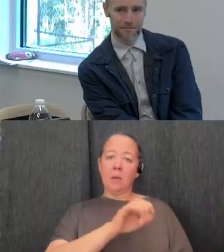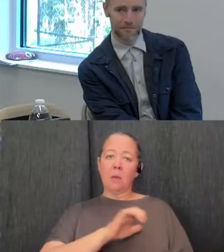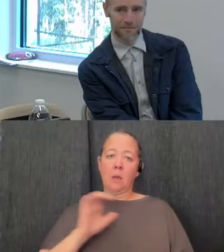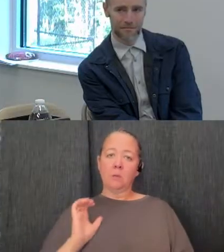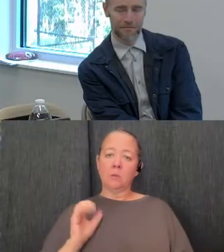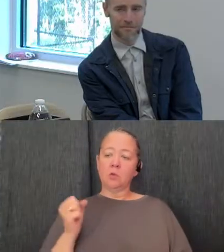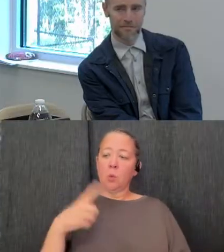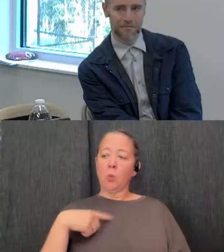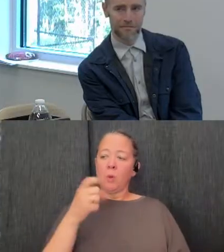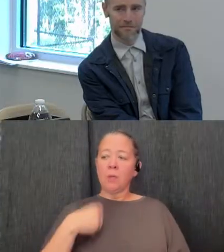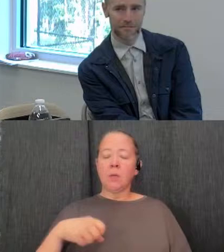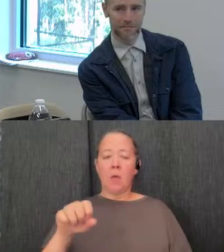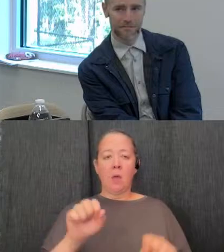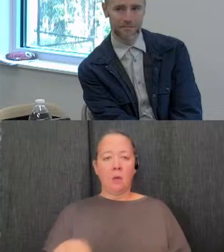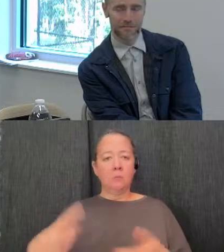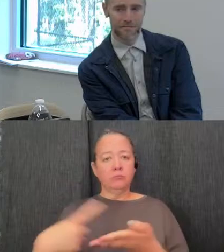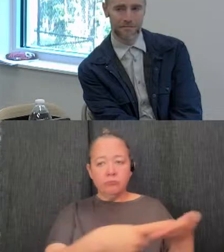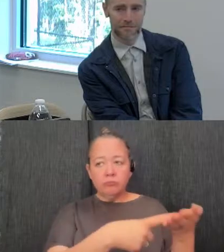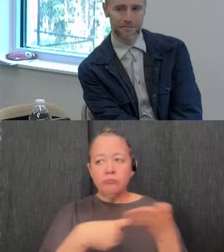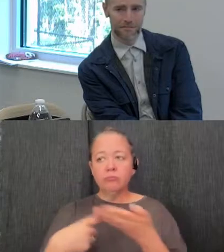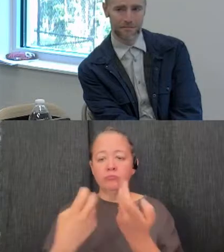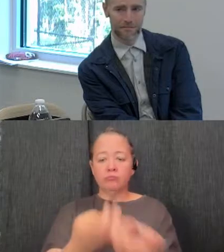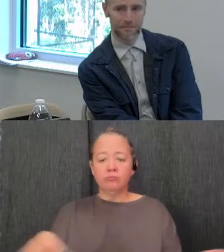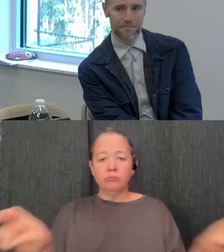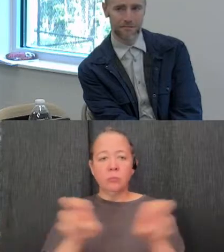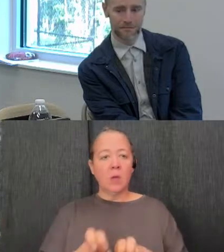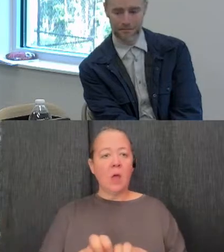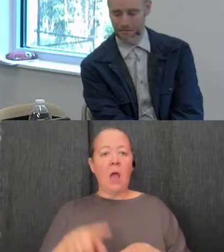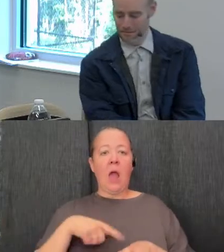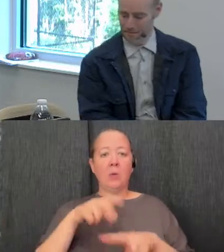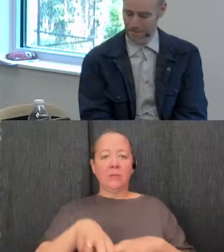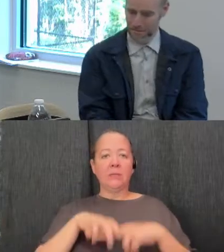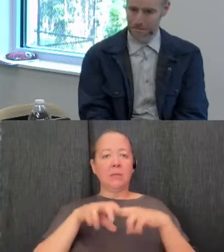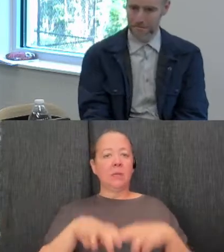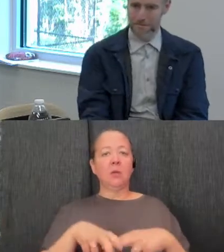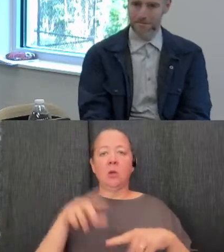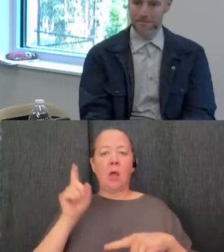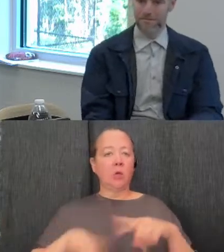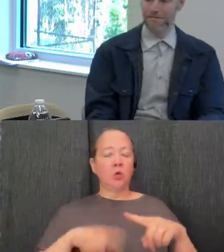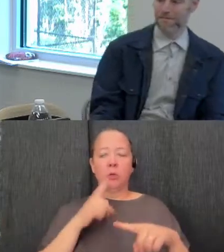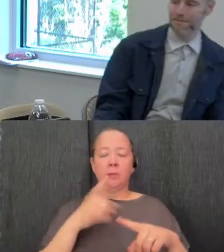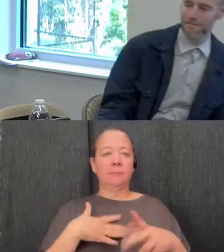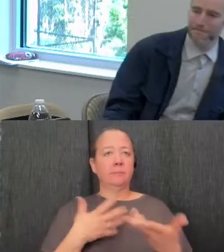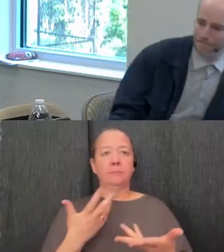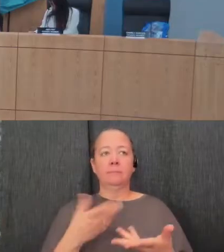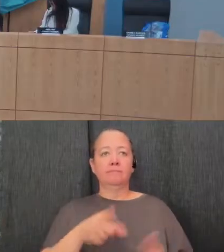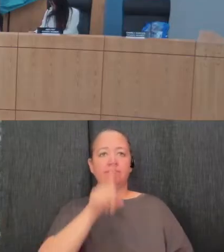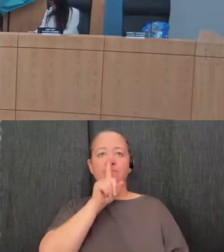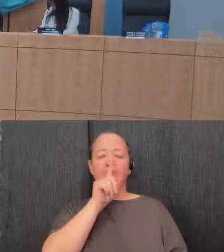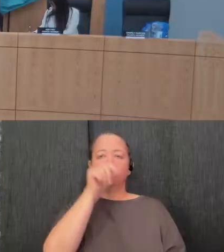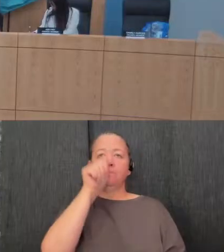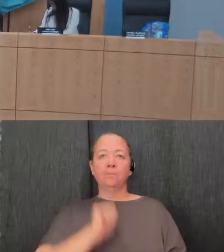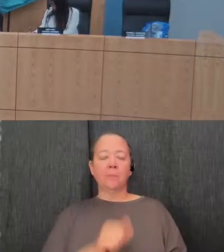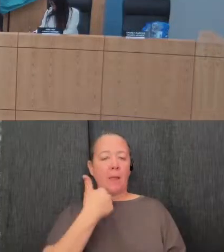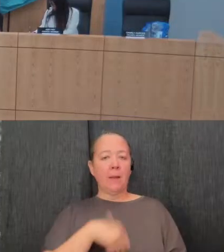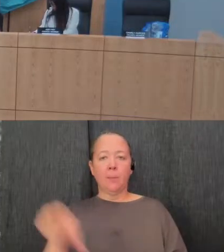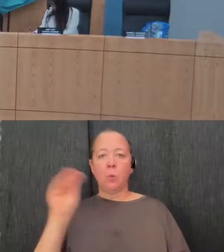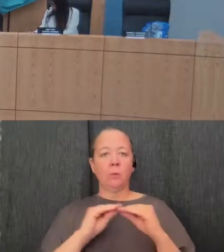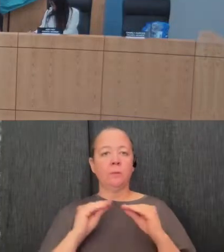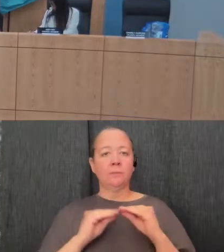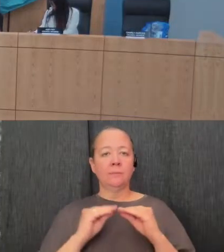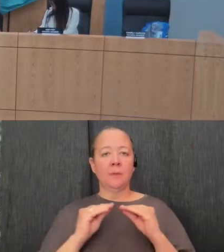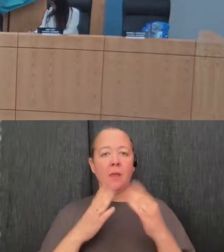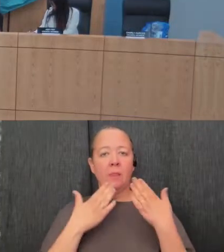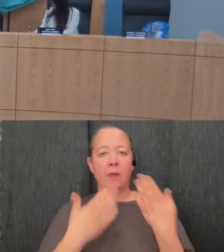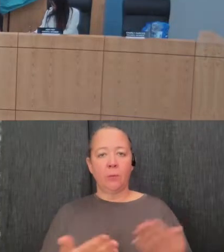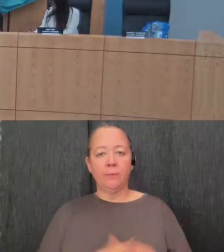this. That's all I'm saying. I was sitting here, I just couldn't take it anymore. Thank you. Thank you for